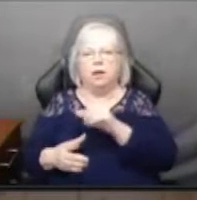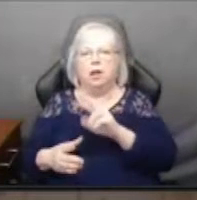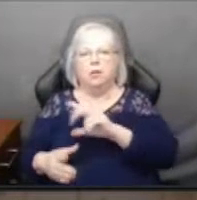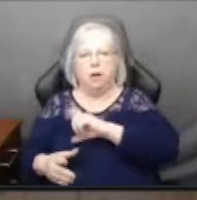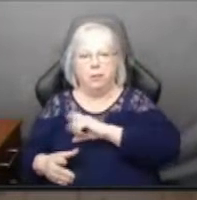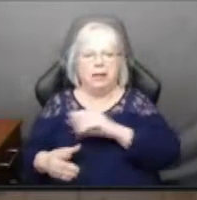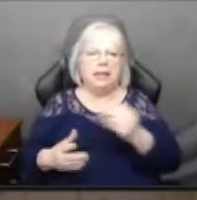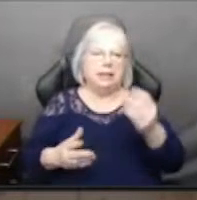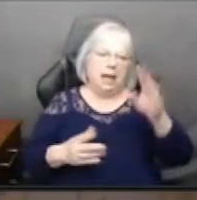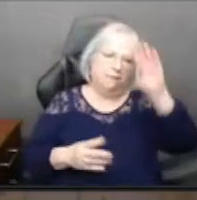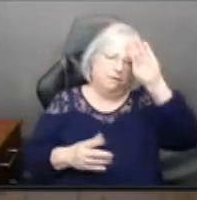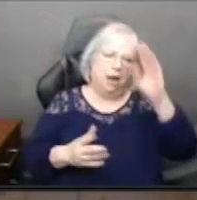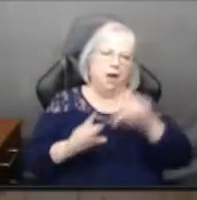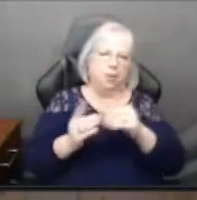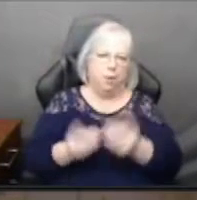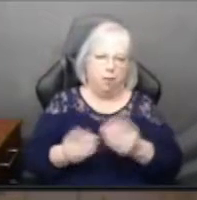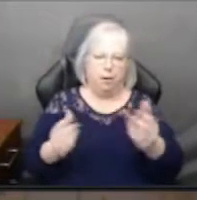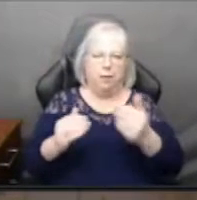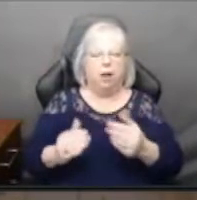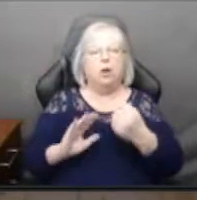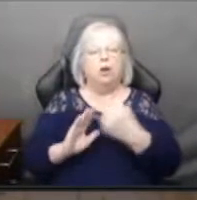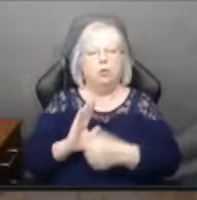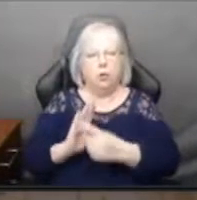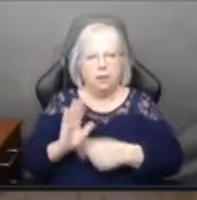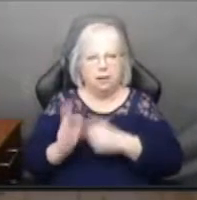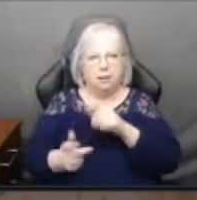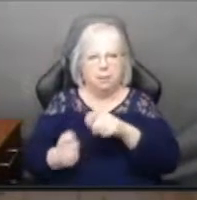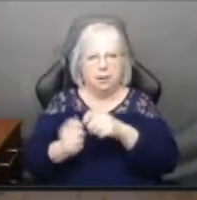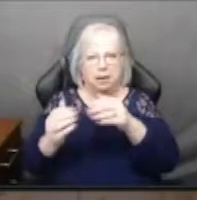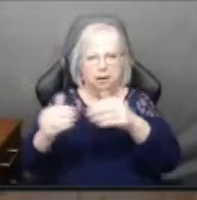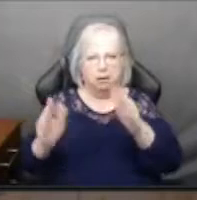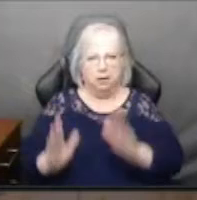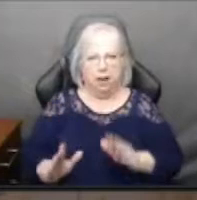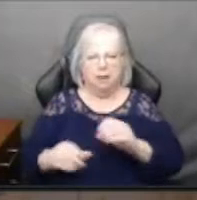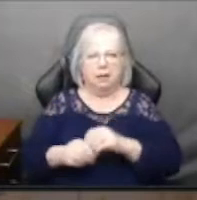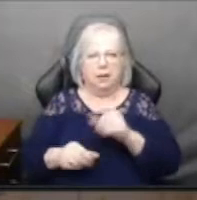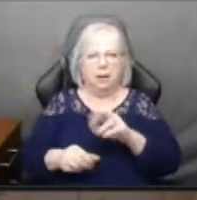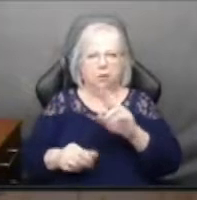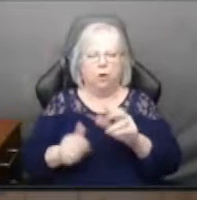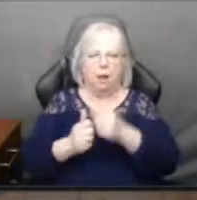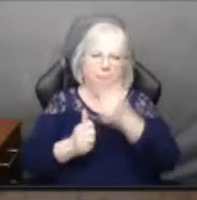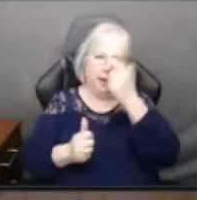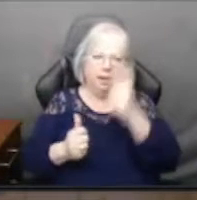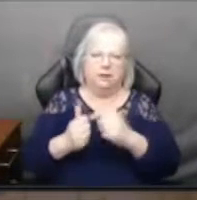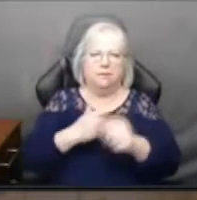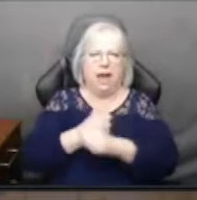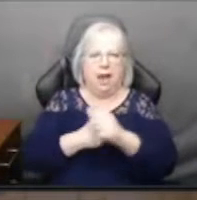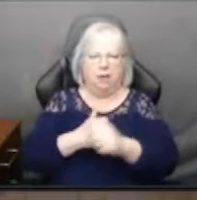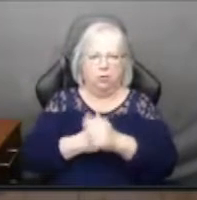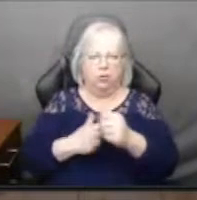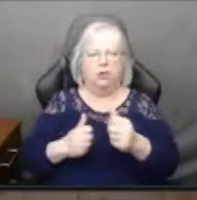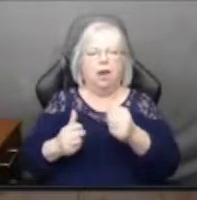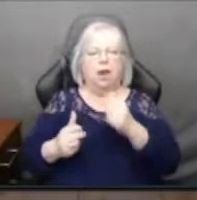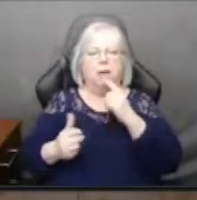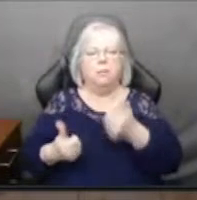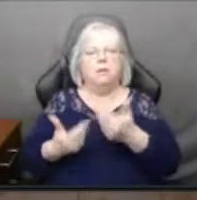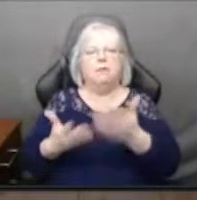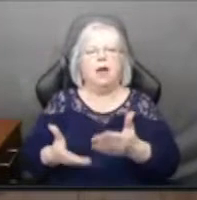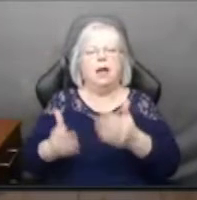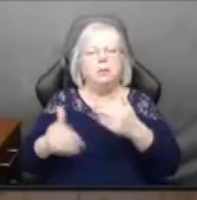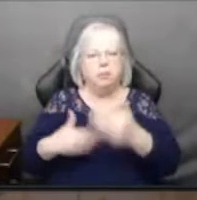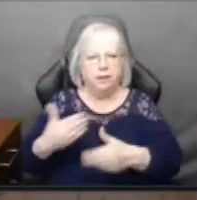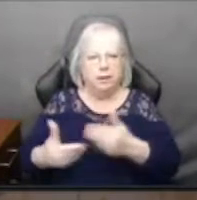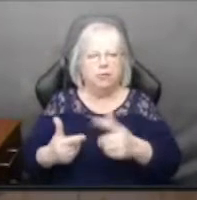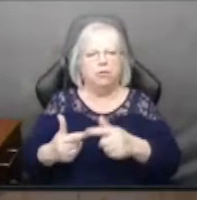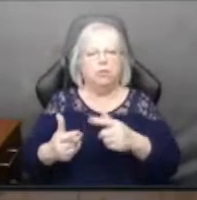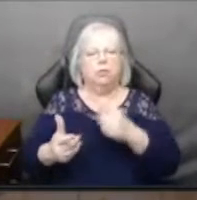for the purposes. An ordinance to condemn certain structures in the city of Little Rock, Arkansas as structural fire and health hazards, provide for summary abatement procedures,